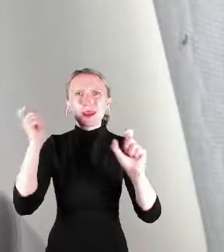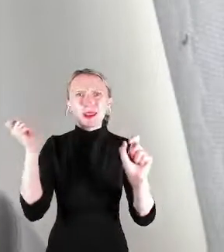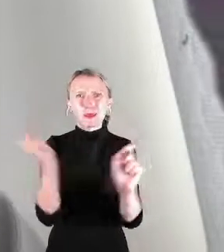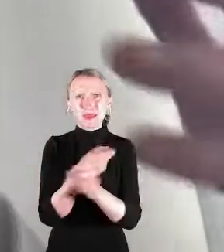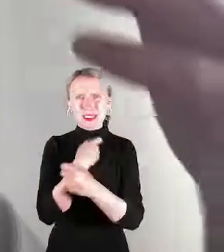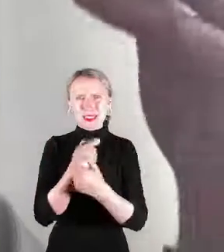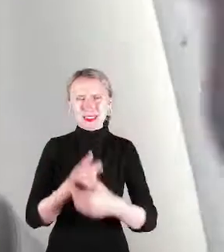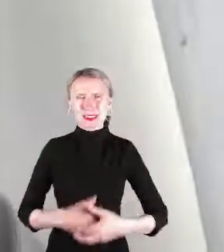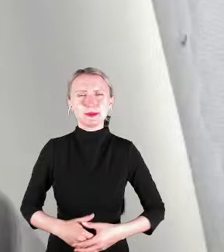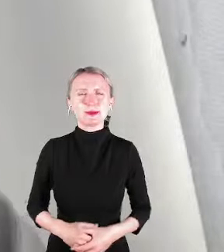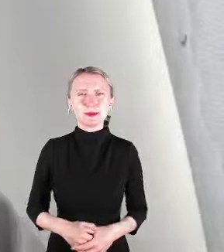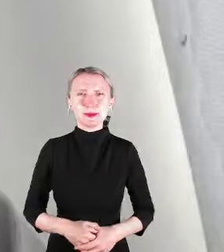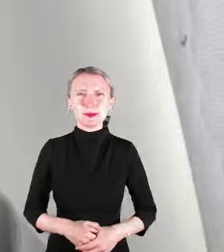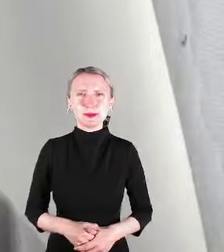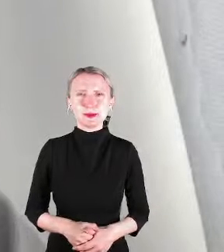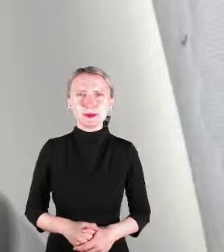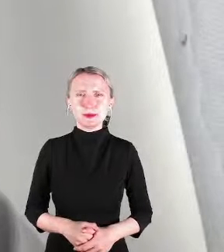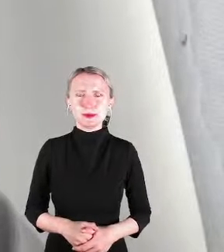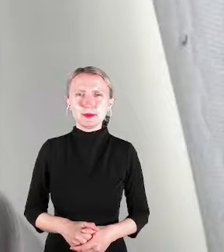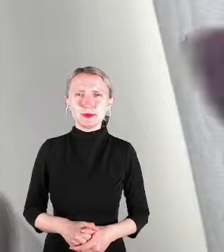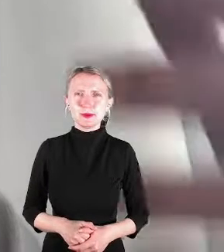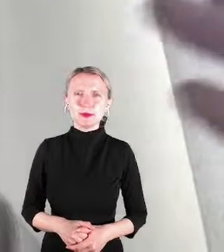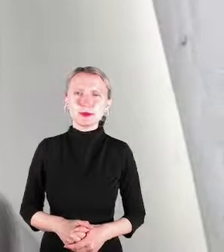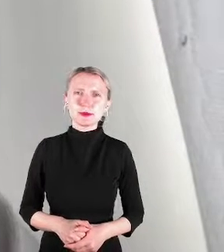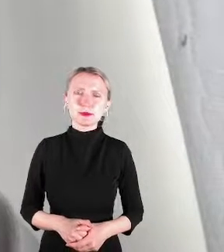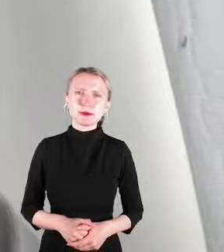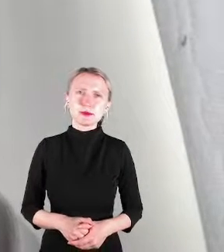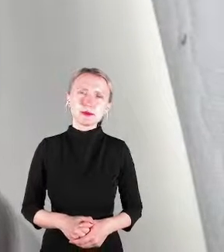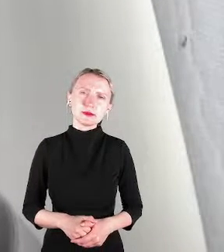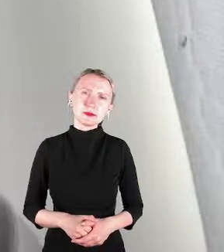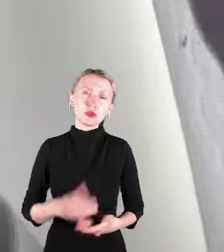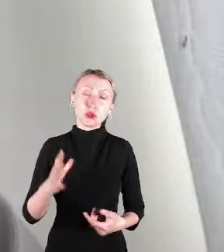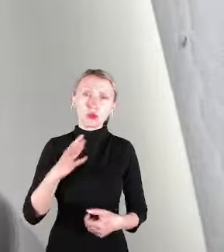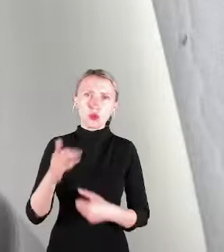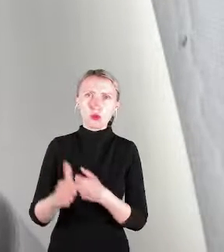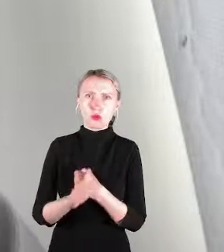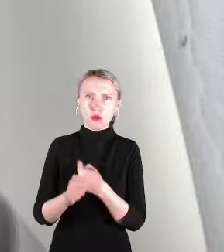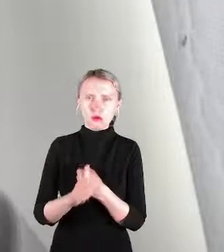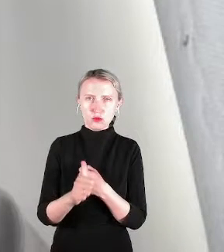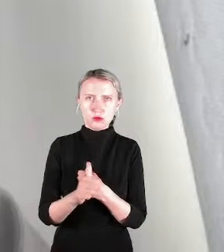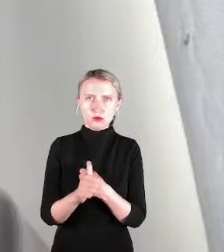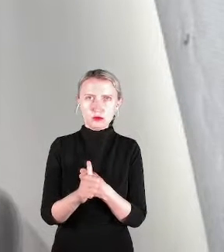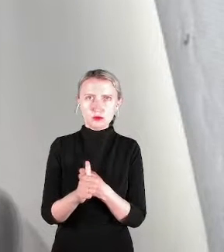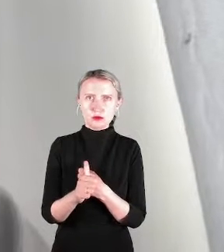it was because everything should and would be so good.